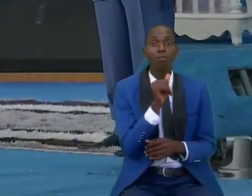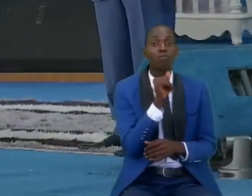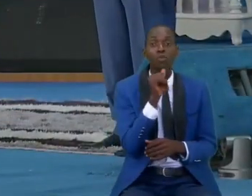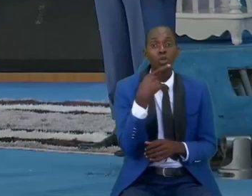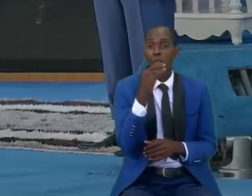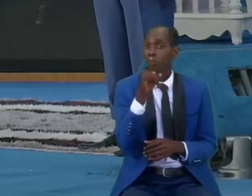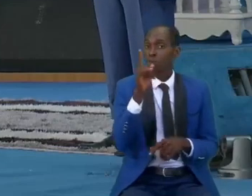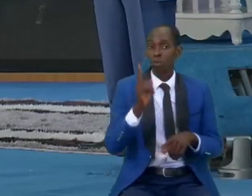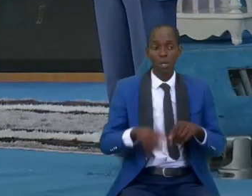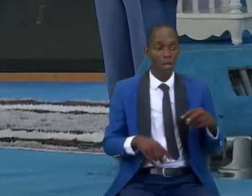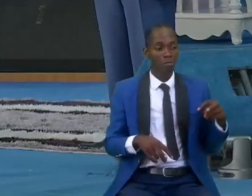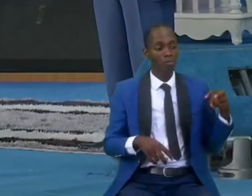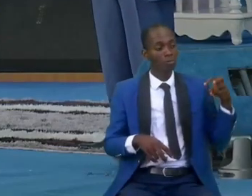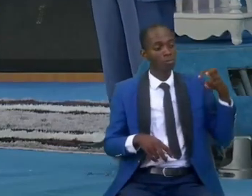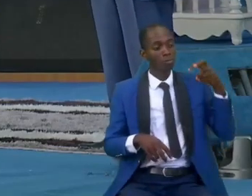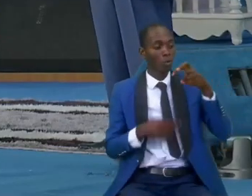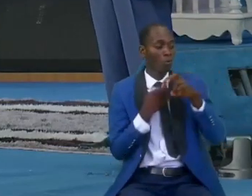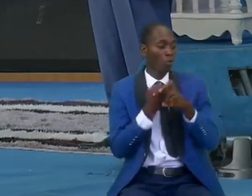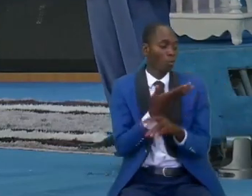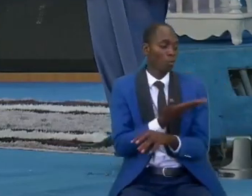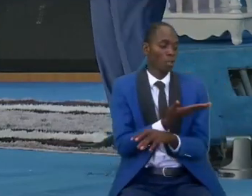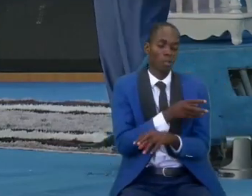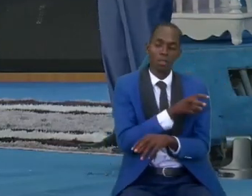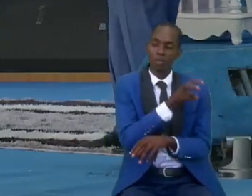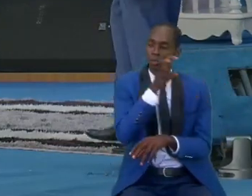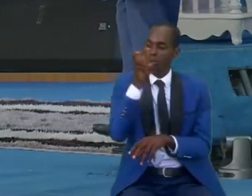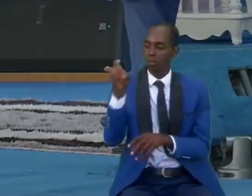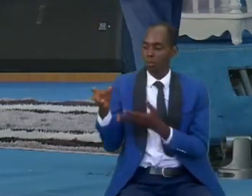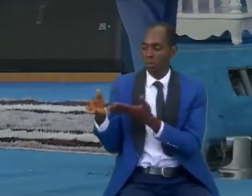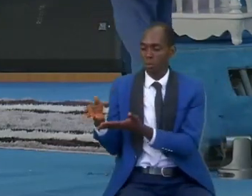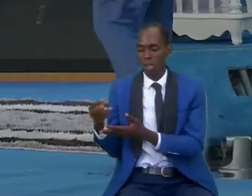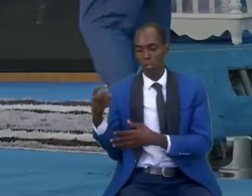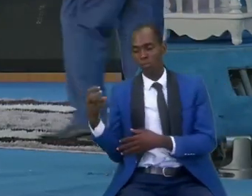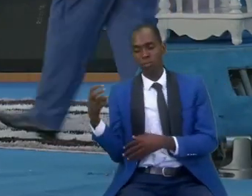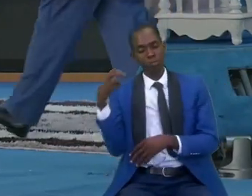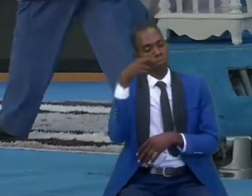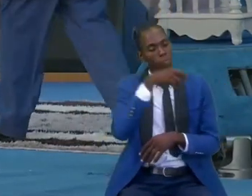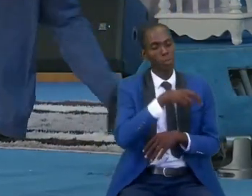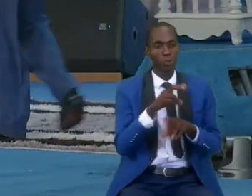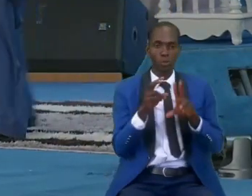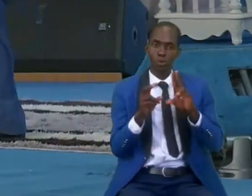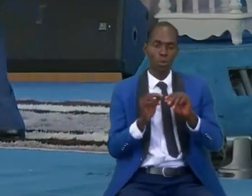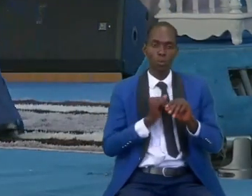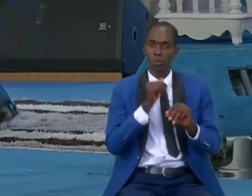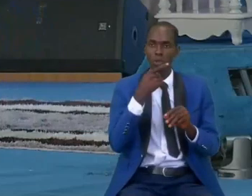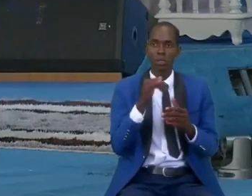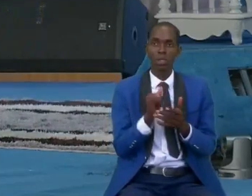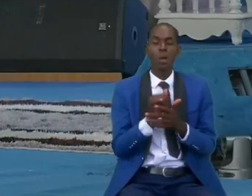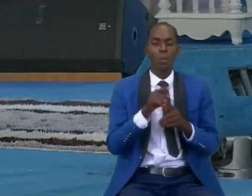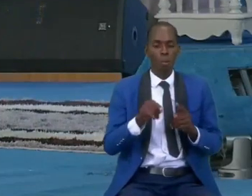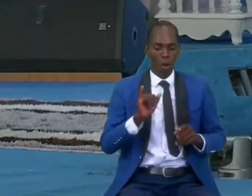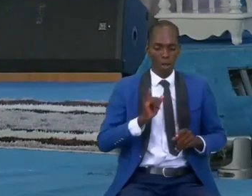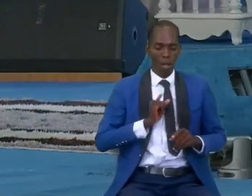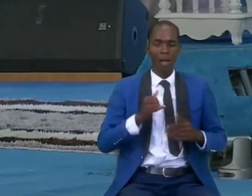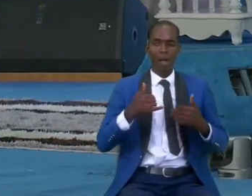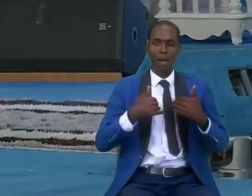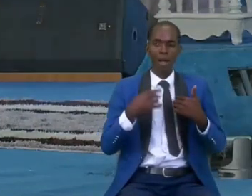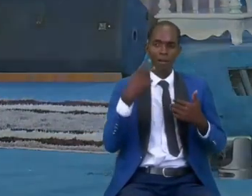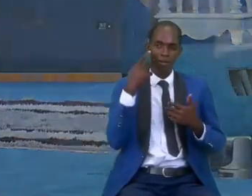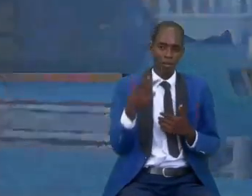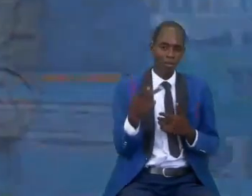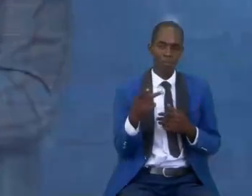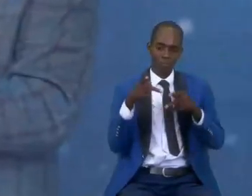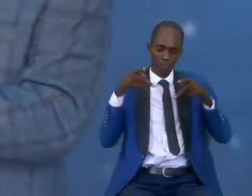to there, but I have seen personally the people who left where God put